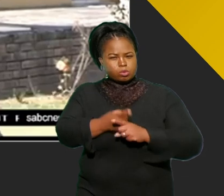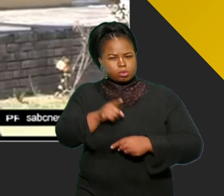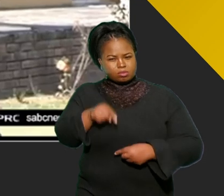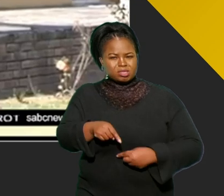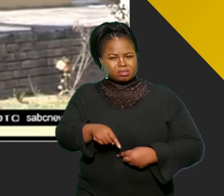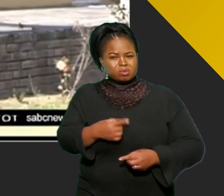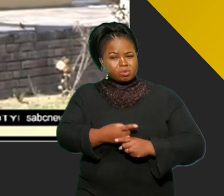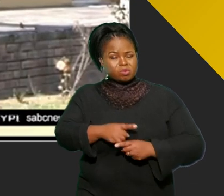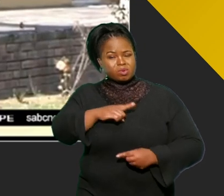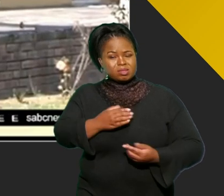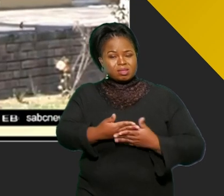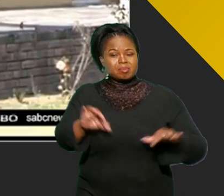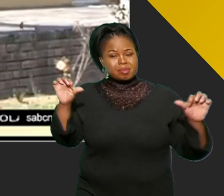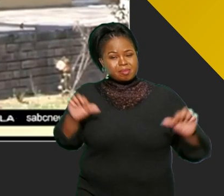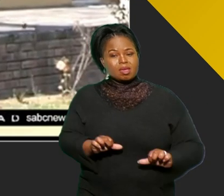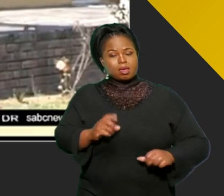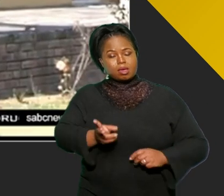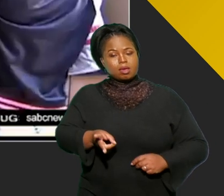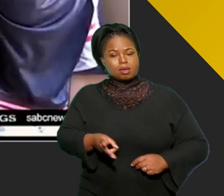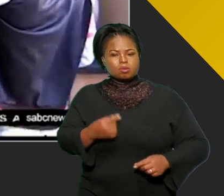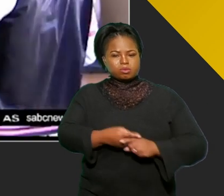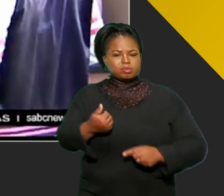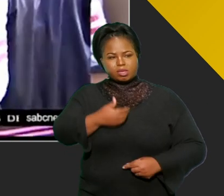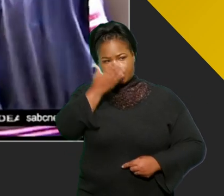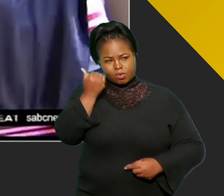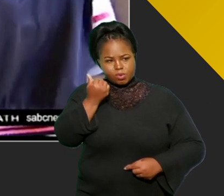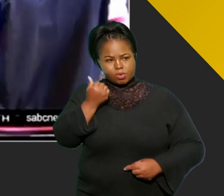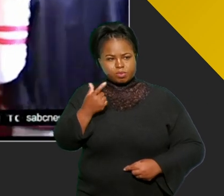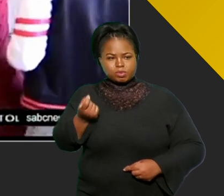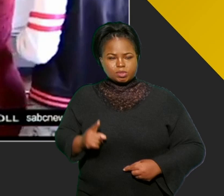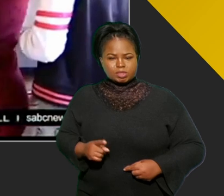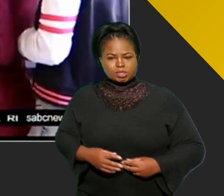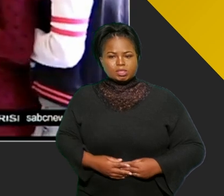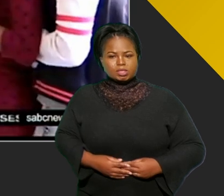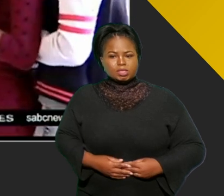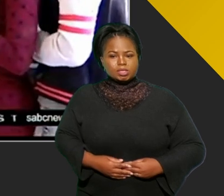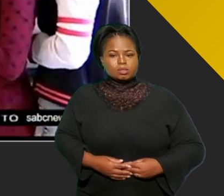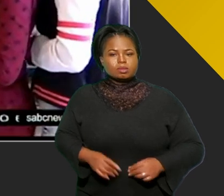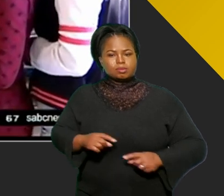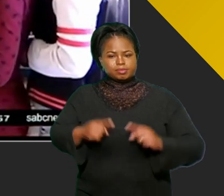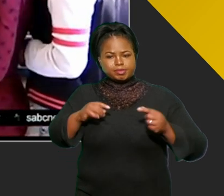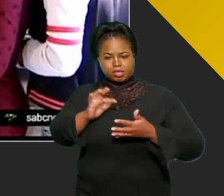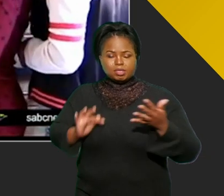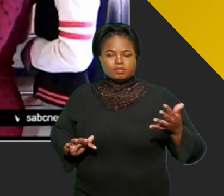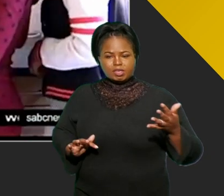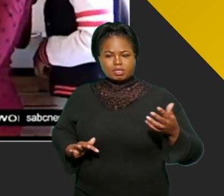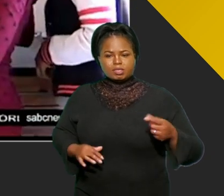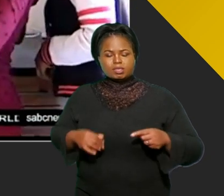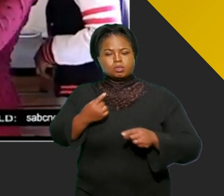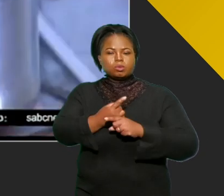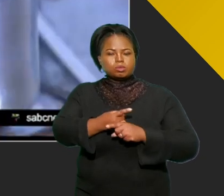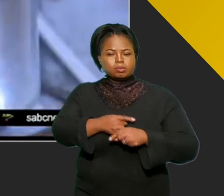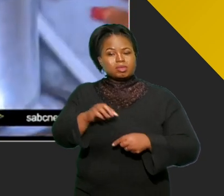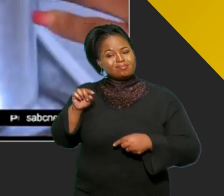ba bang, ba di tramesa ba buile ba teng monna. I don't know what to do. A different story in other